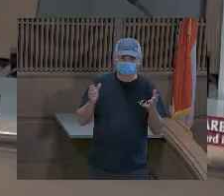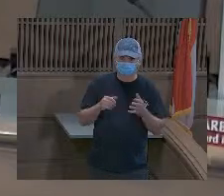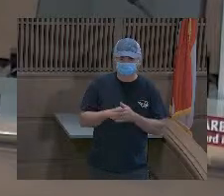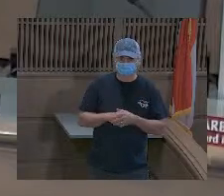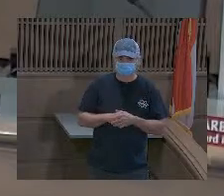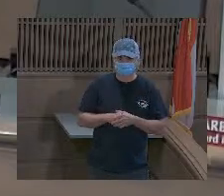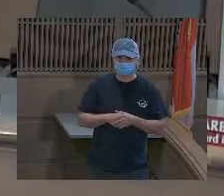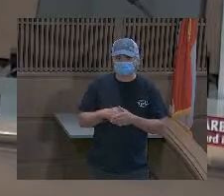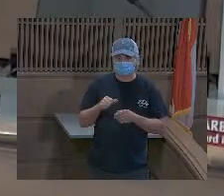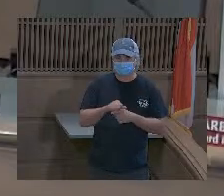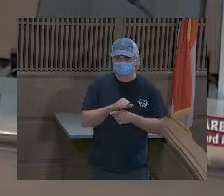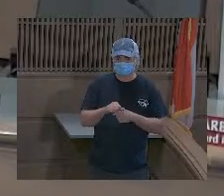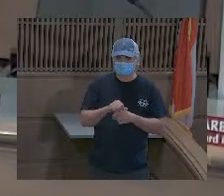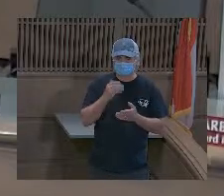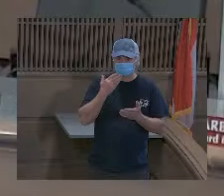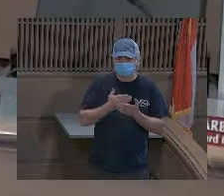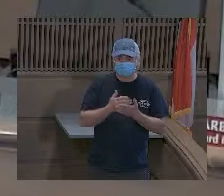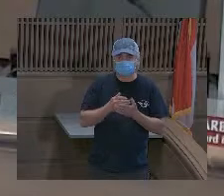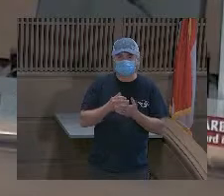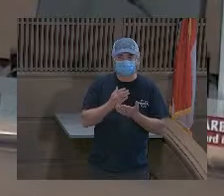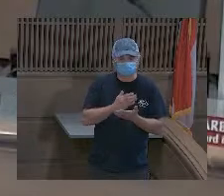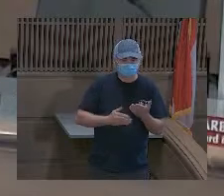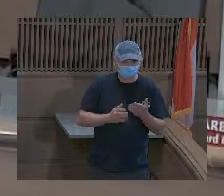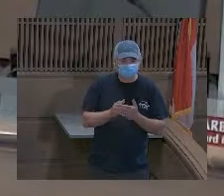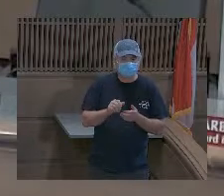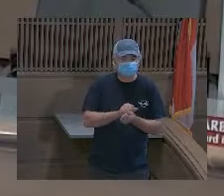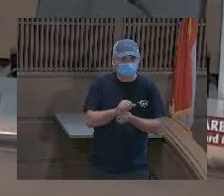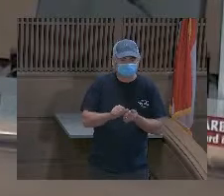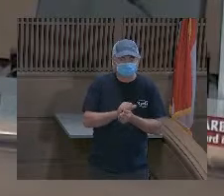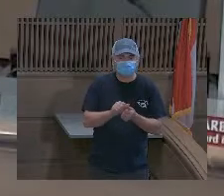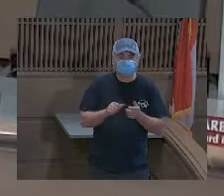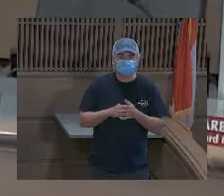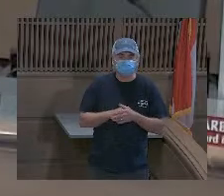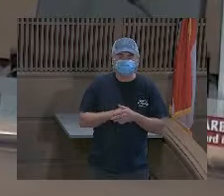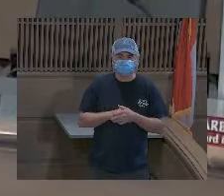finally, practicing good hygiene, keeping your hands clean,